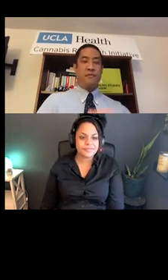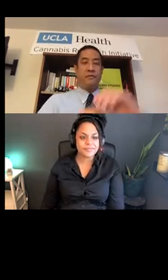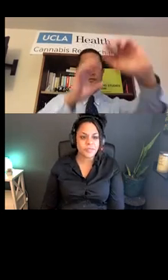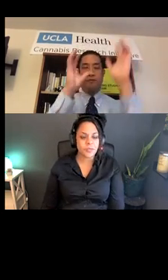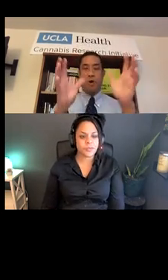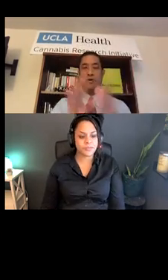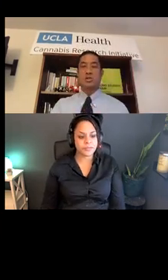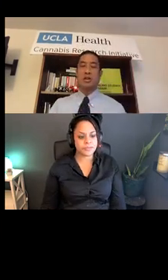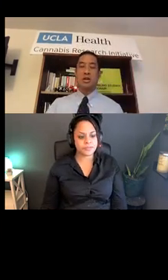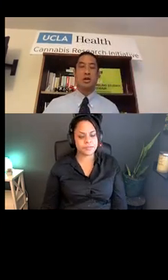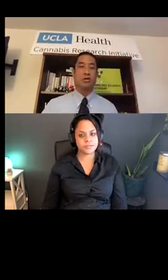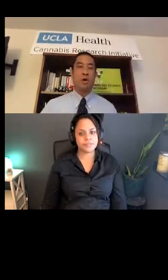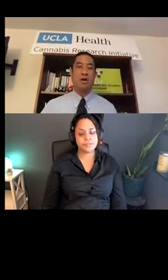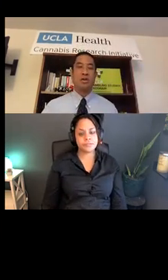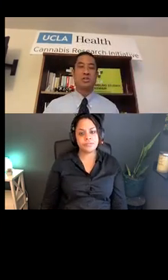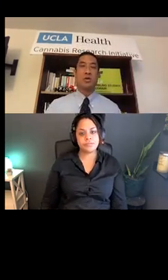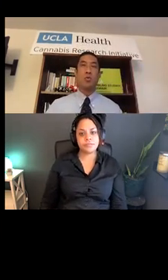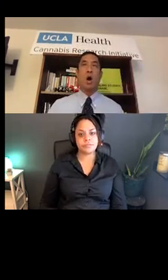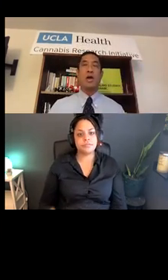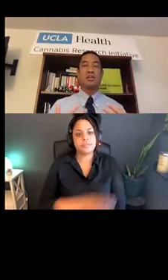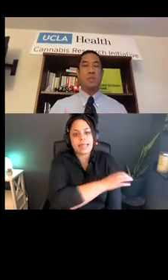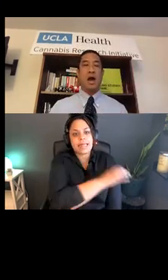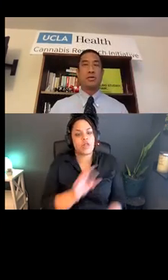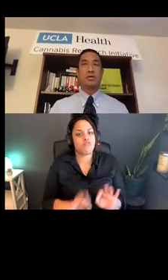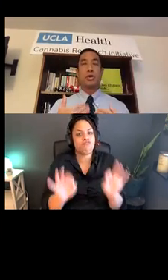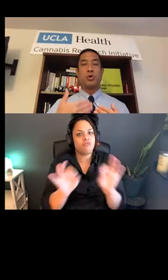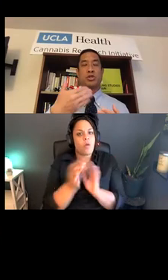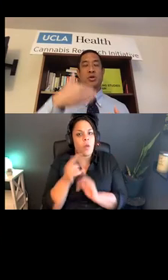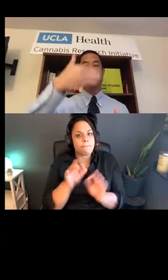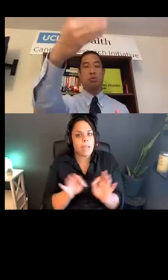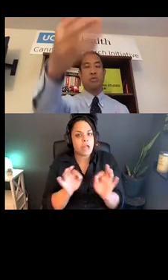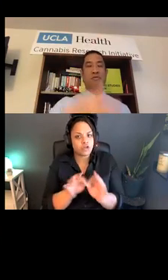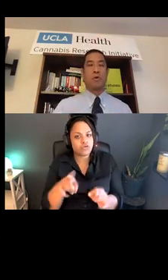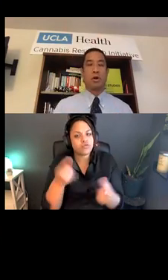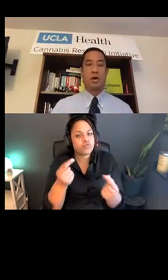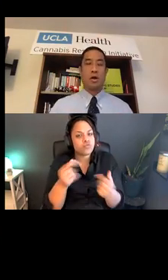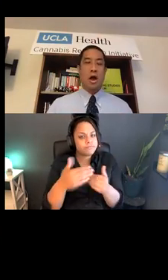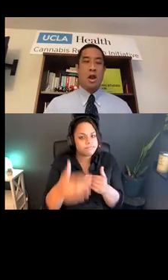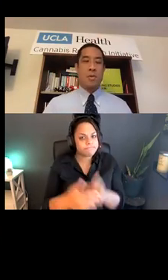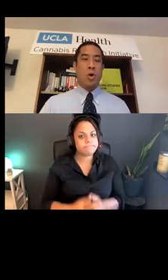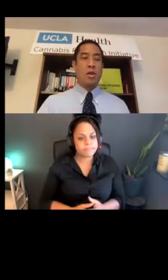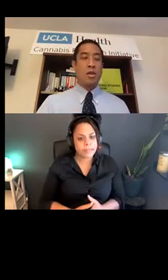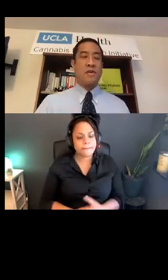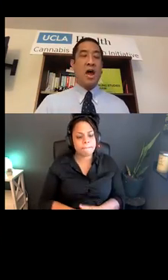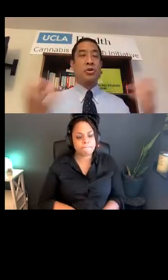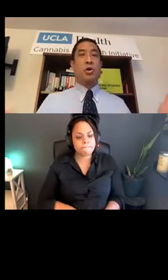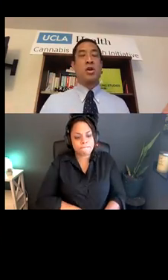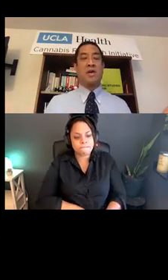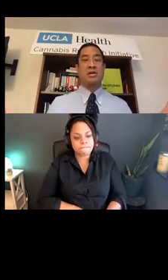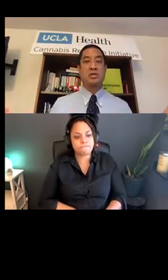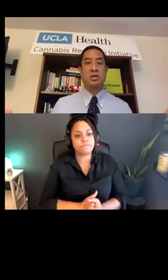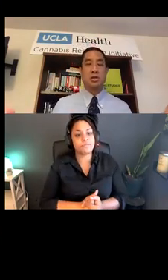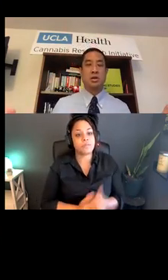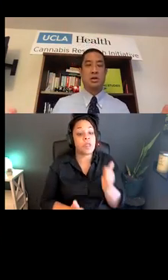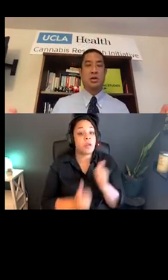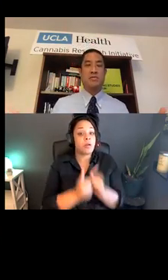let me focus on the clinical relevance and why this matters and what we should be doing moving forward. Number one, the vast majority of